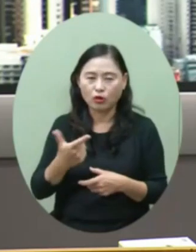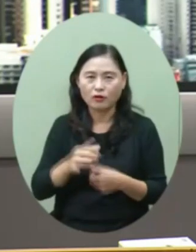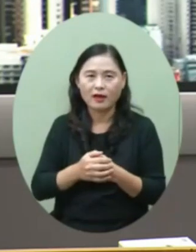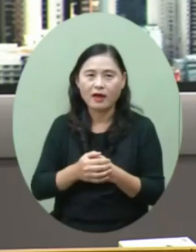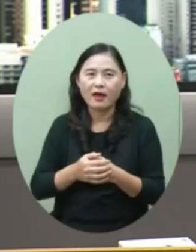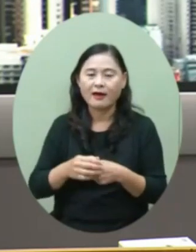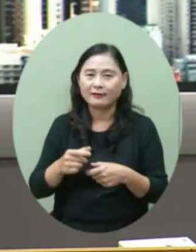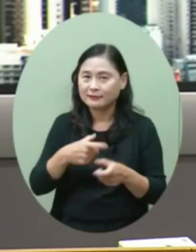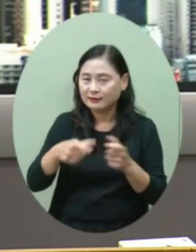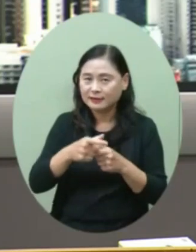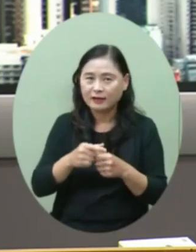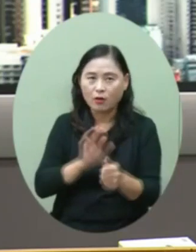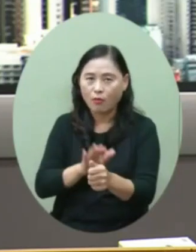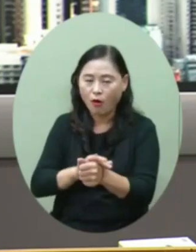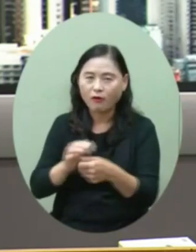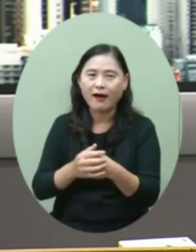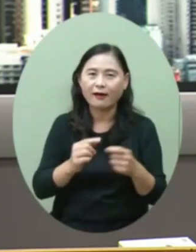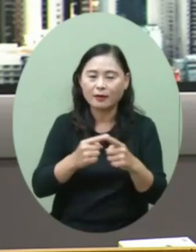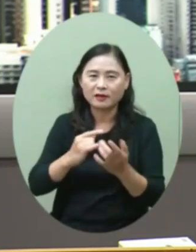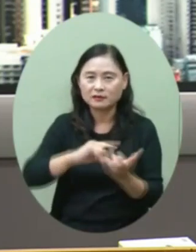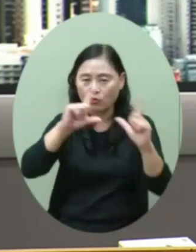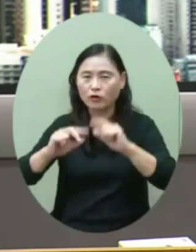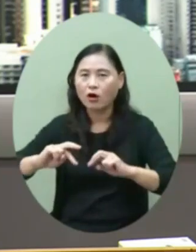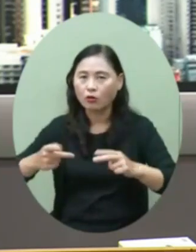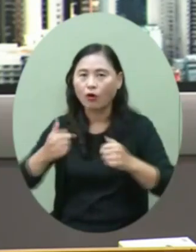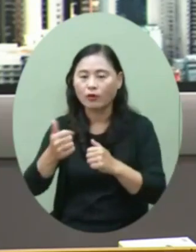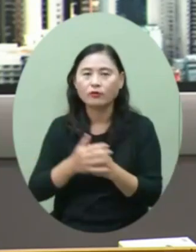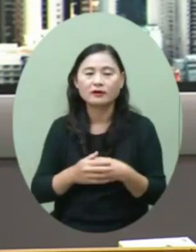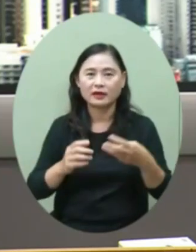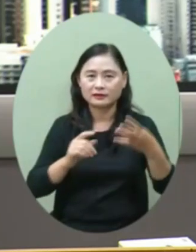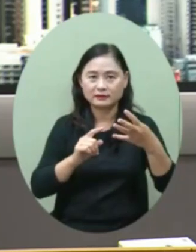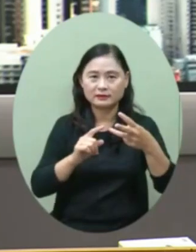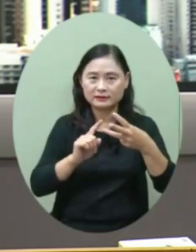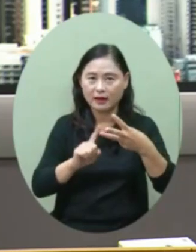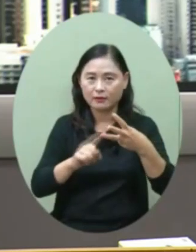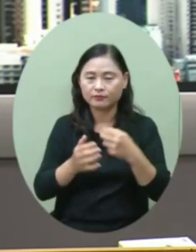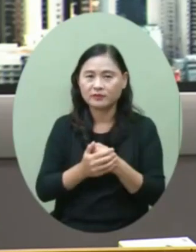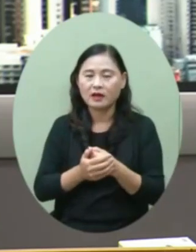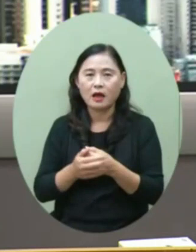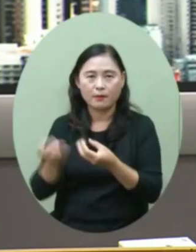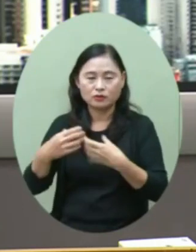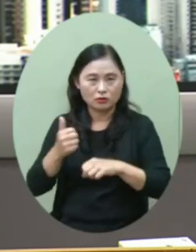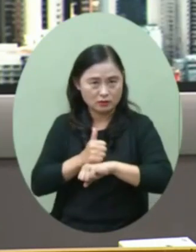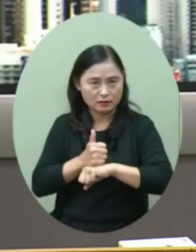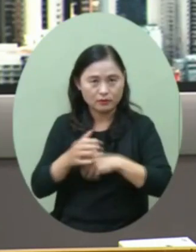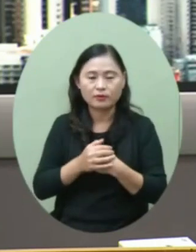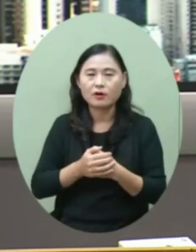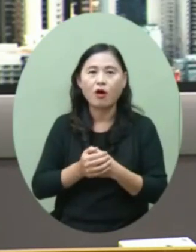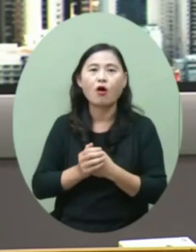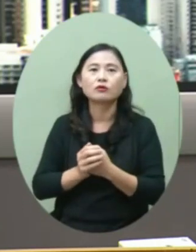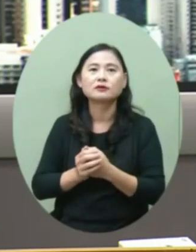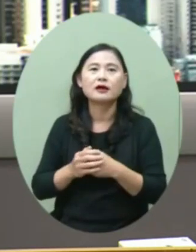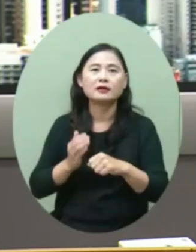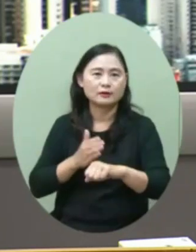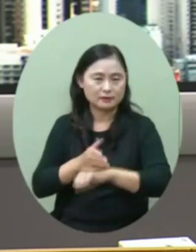to stimulate the economy and improve people's livelihood. The third point is that the law is